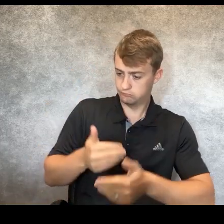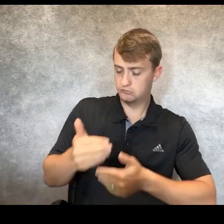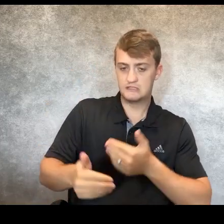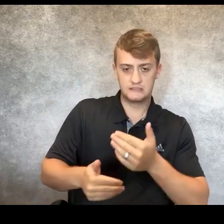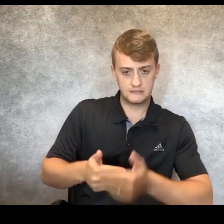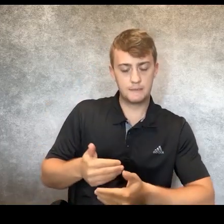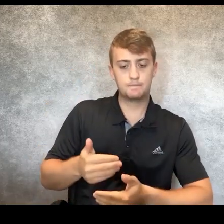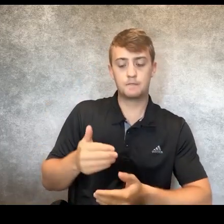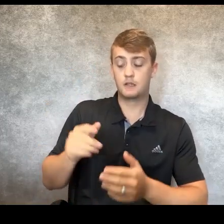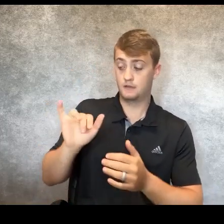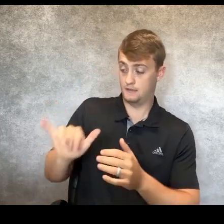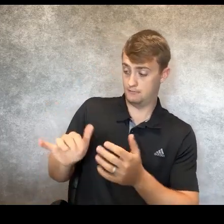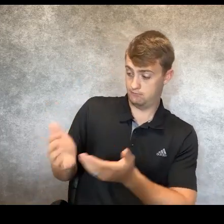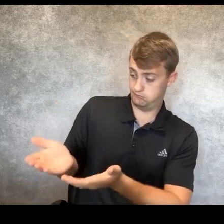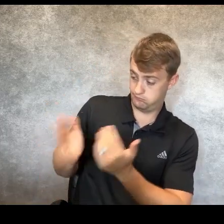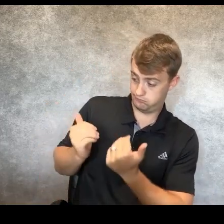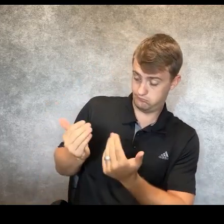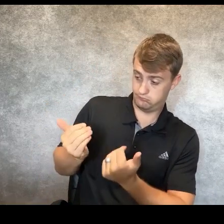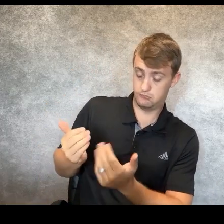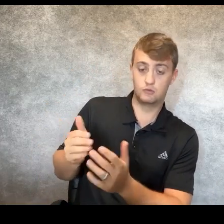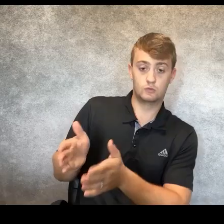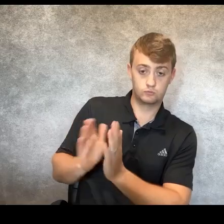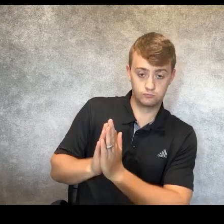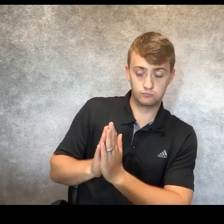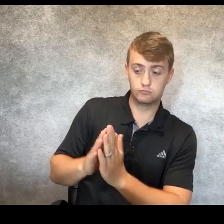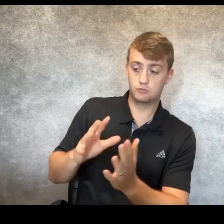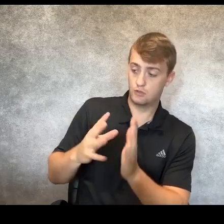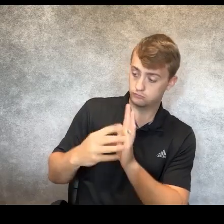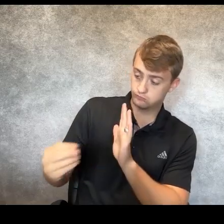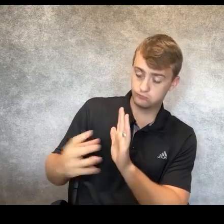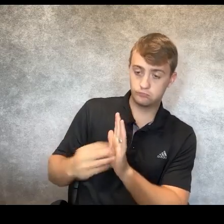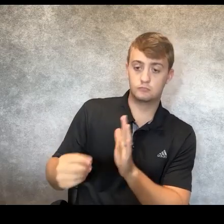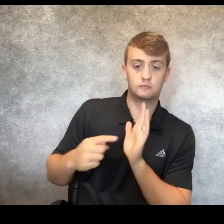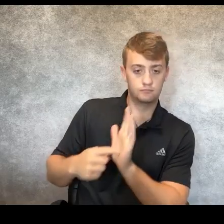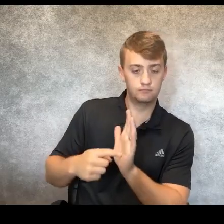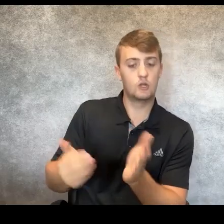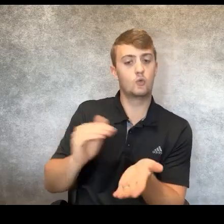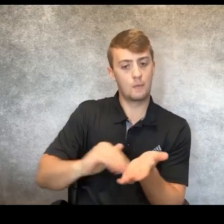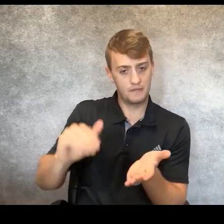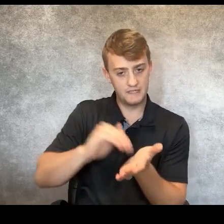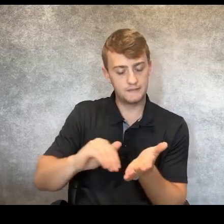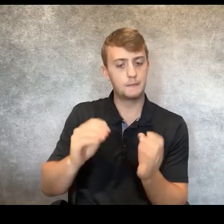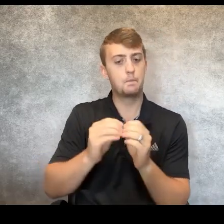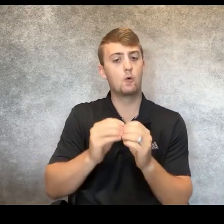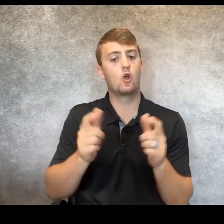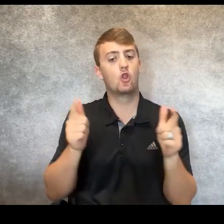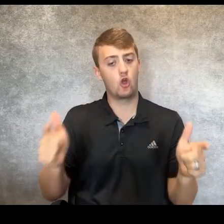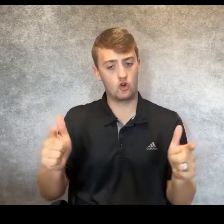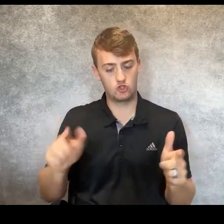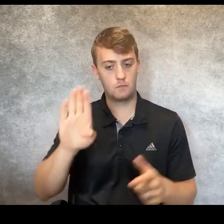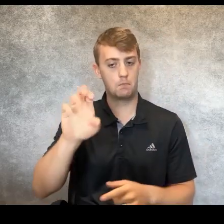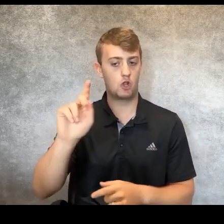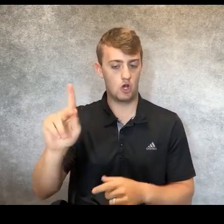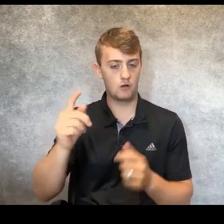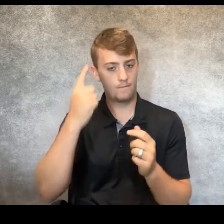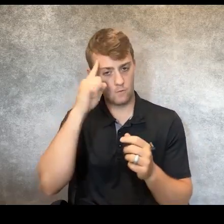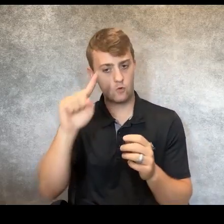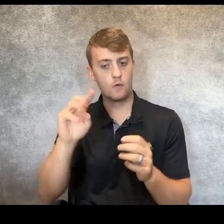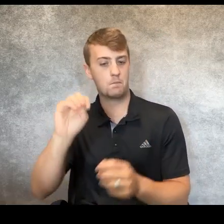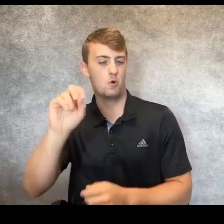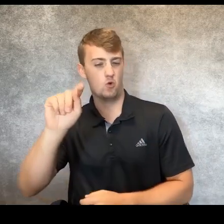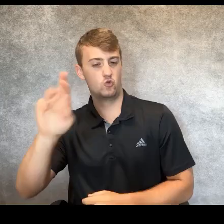guided prompts and verbal cues, allow extra time and repetition, use larger blocks or digital versions for motor skill